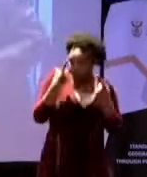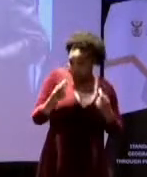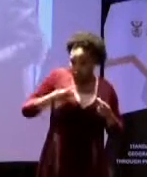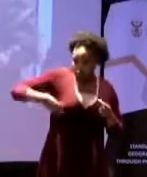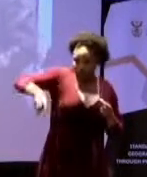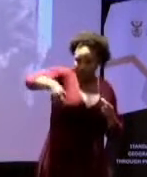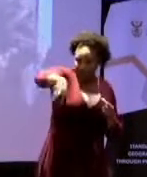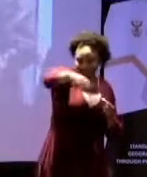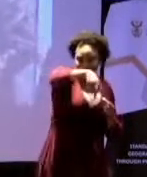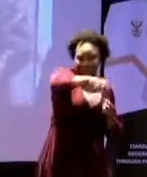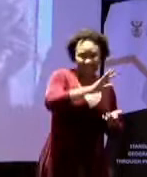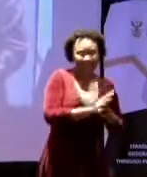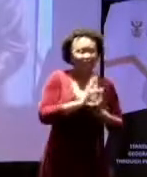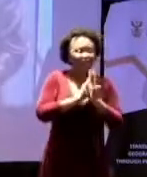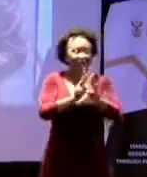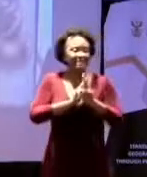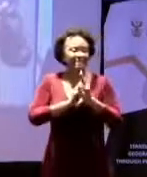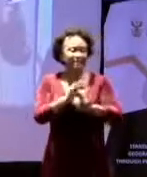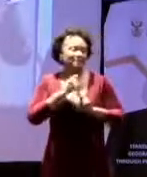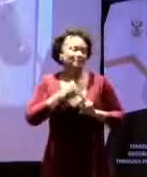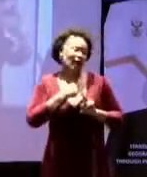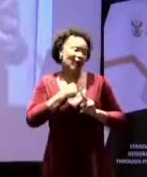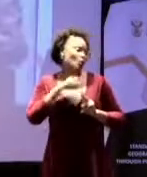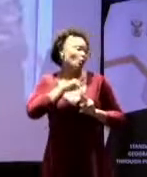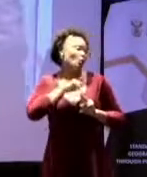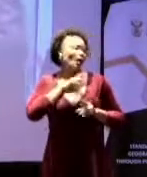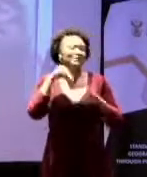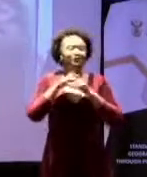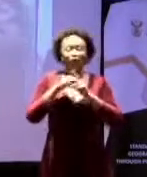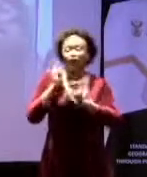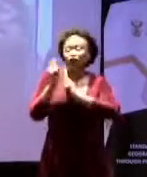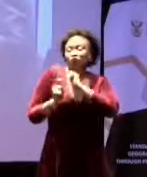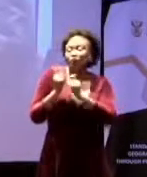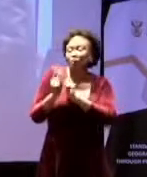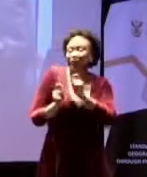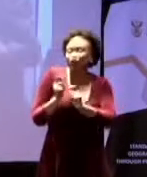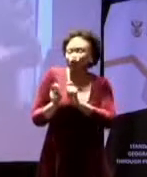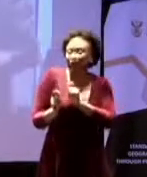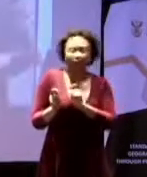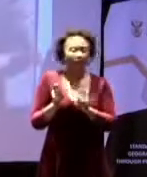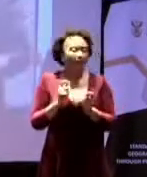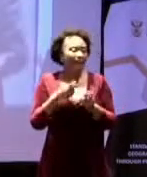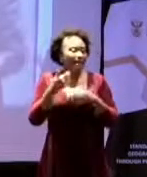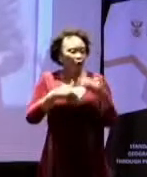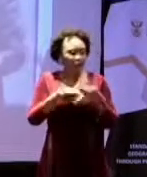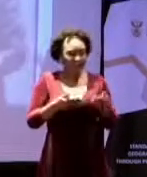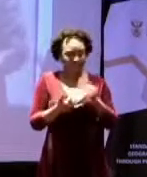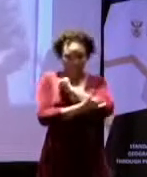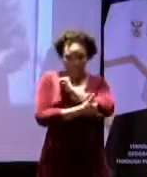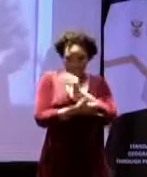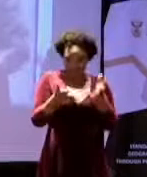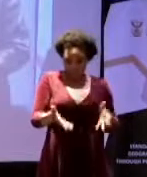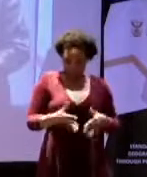visits. It's just part of the transformation processes in the country.